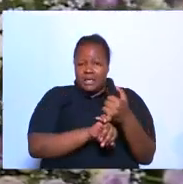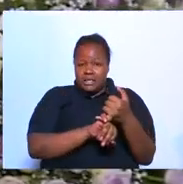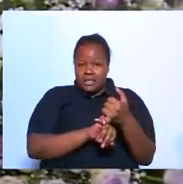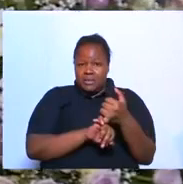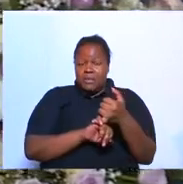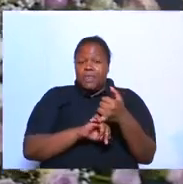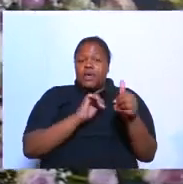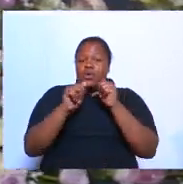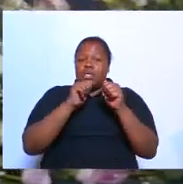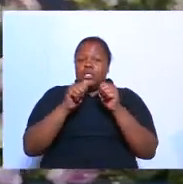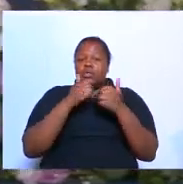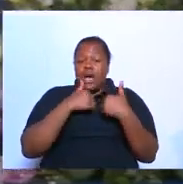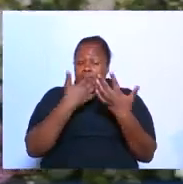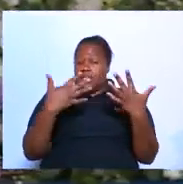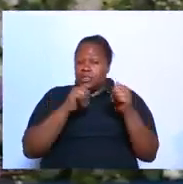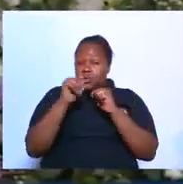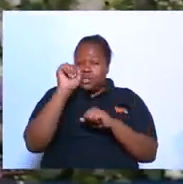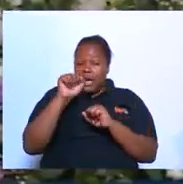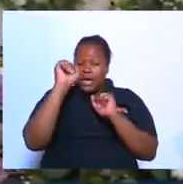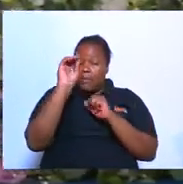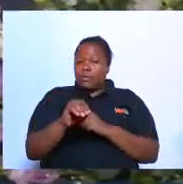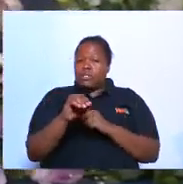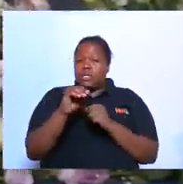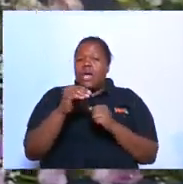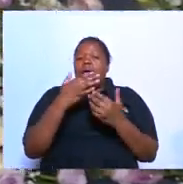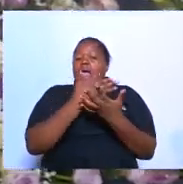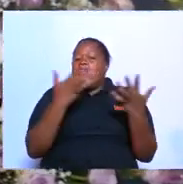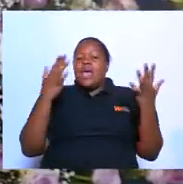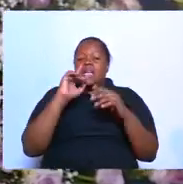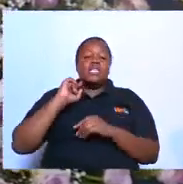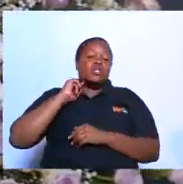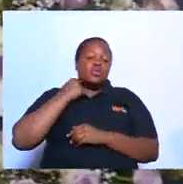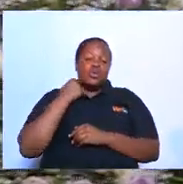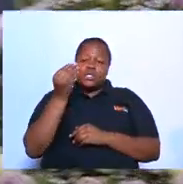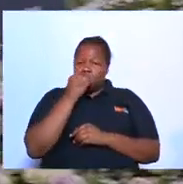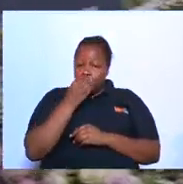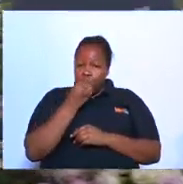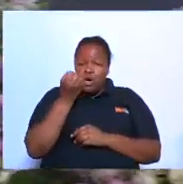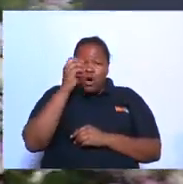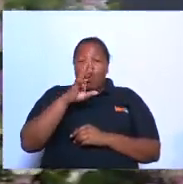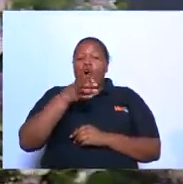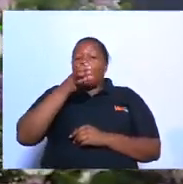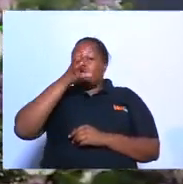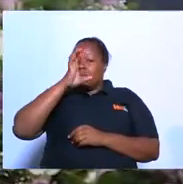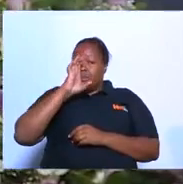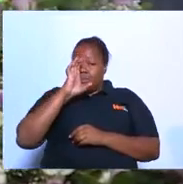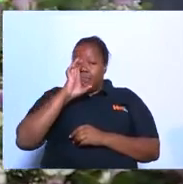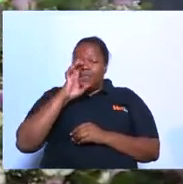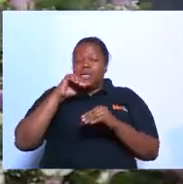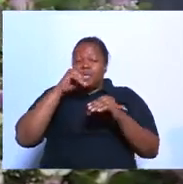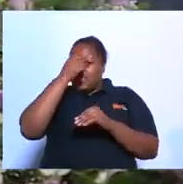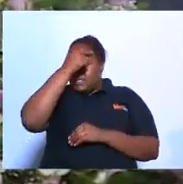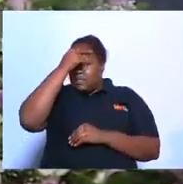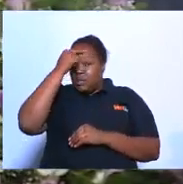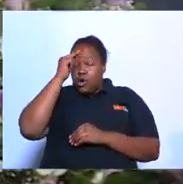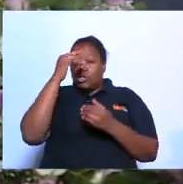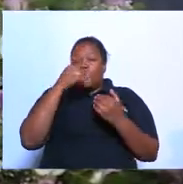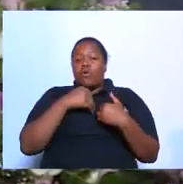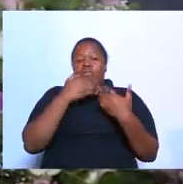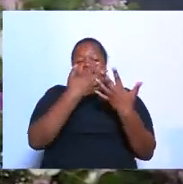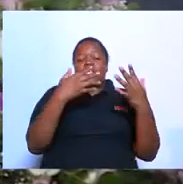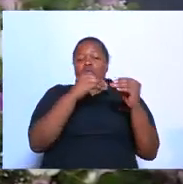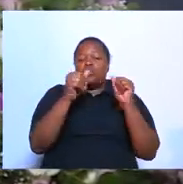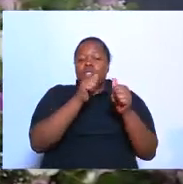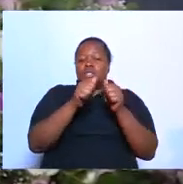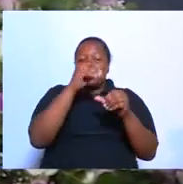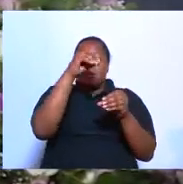from God you know every delicious food or drink is a result of well-balanced ingredients are we